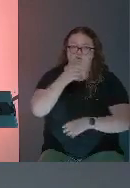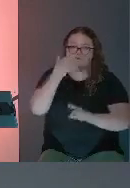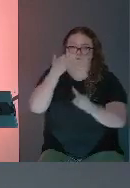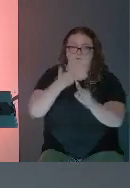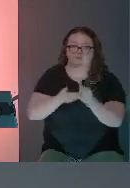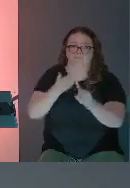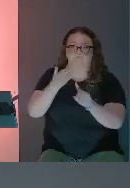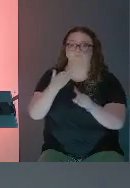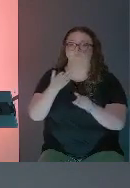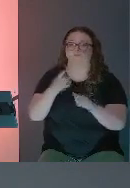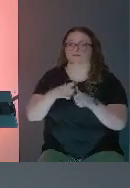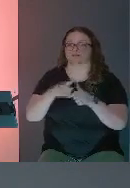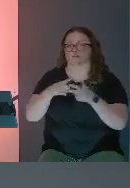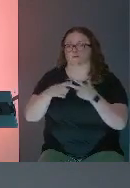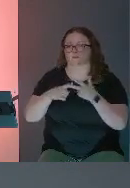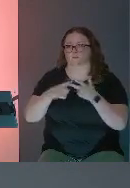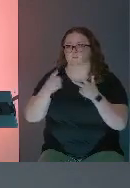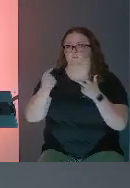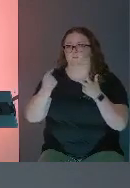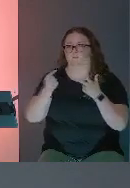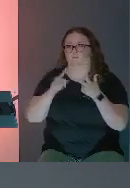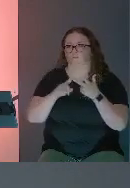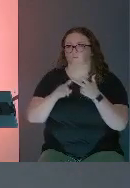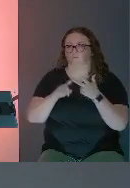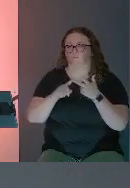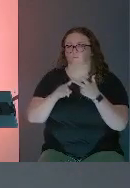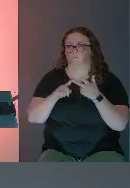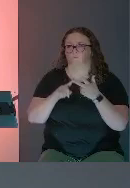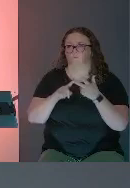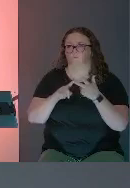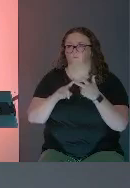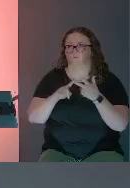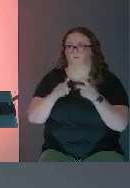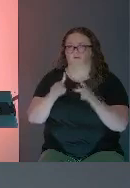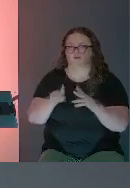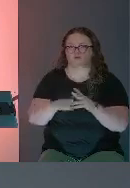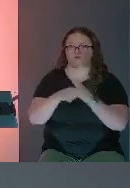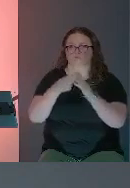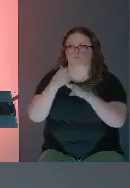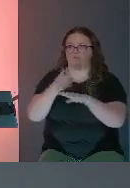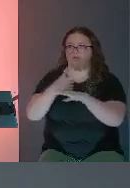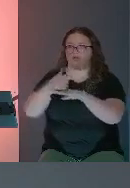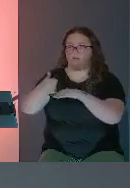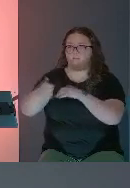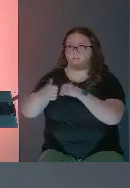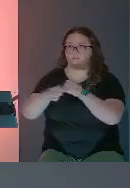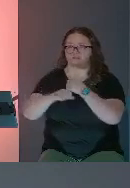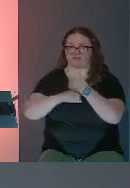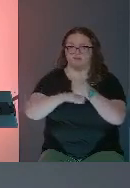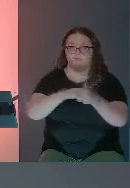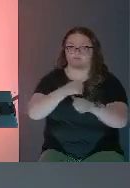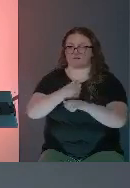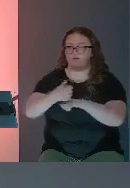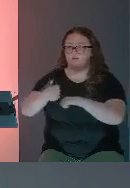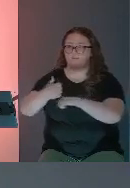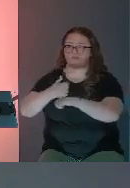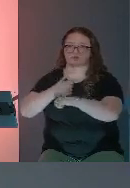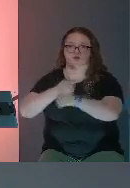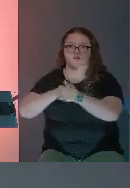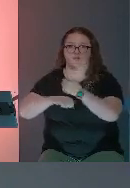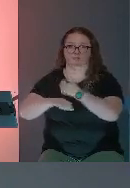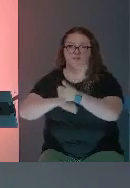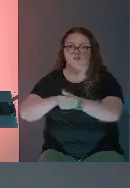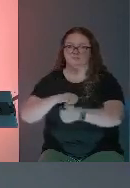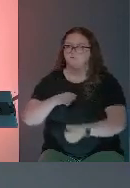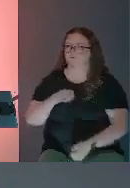And then what did they do next? They start blaming each other for all that transpired. Lord, it was this woman